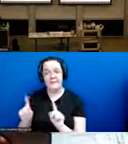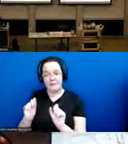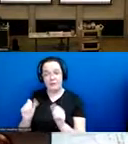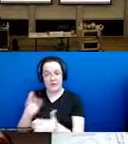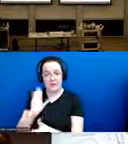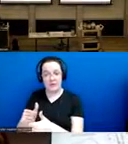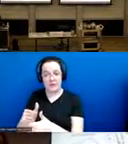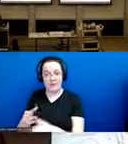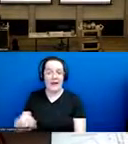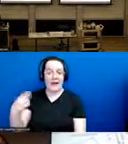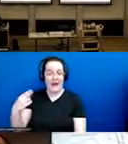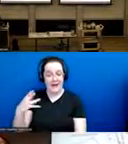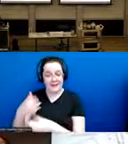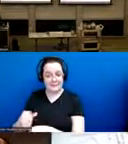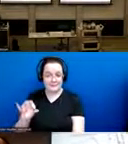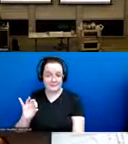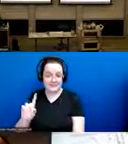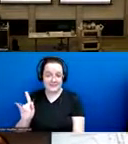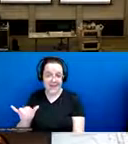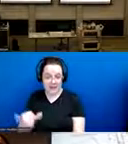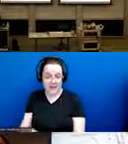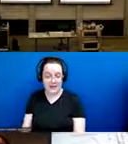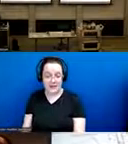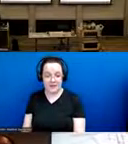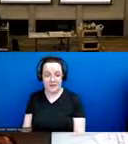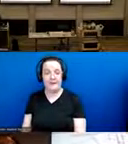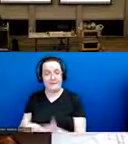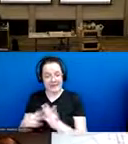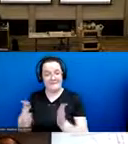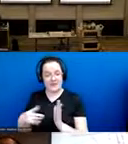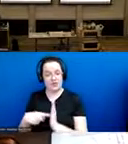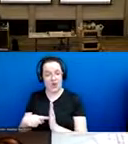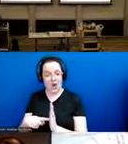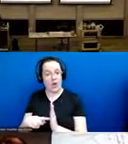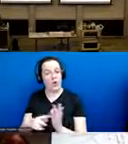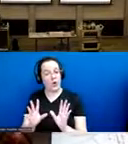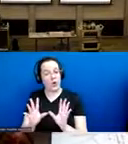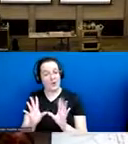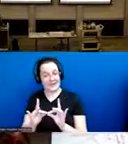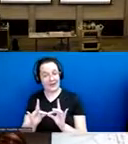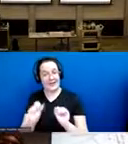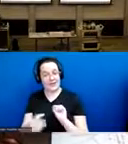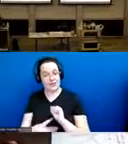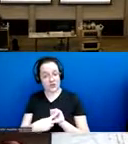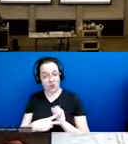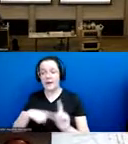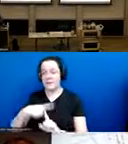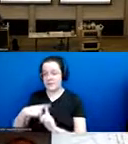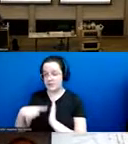right? Meaning that, well, you demonstrated that they can store entanglement, and now you want to demonstrate that they're also useful to